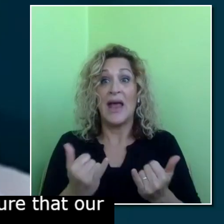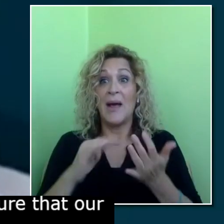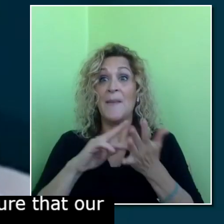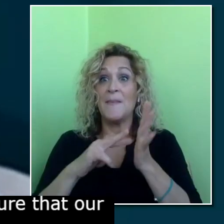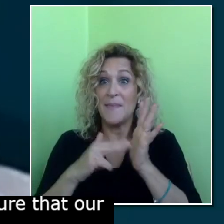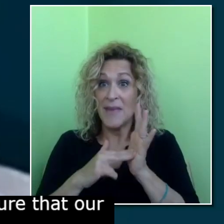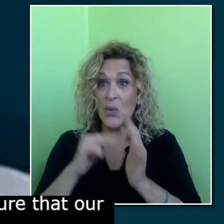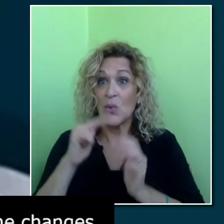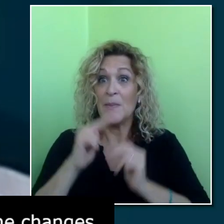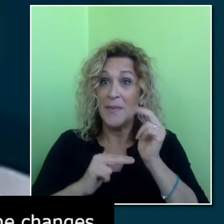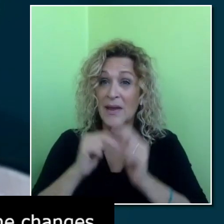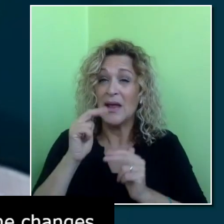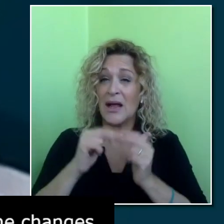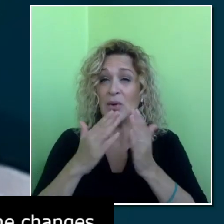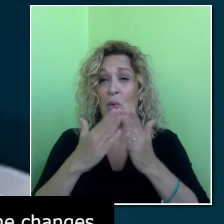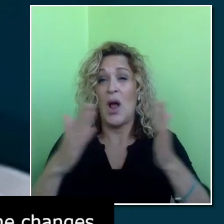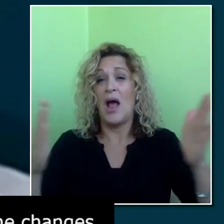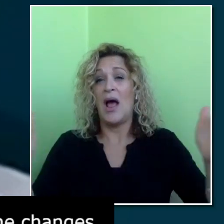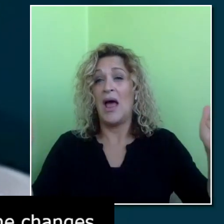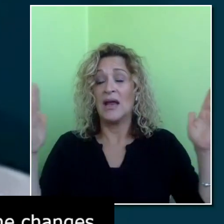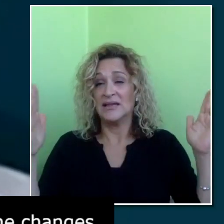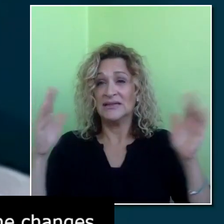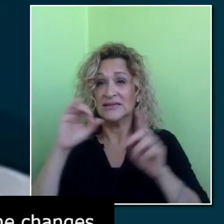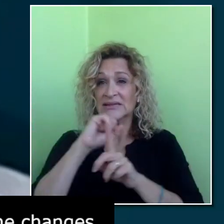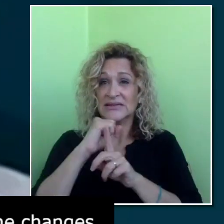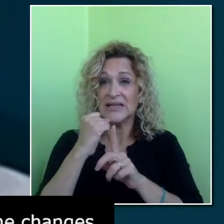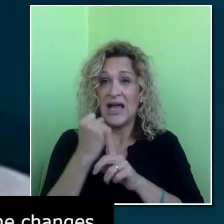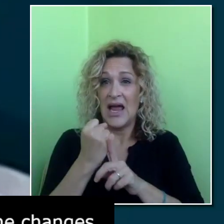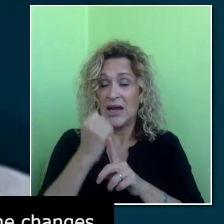are inevitable after such a cataclysm,